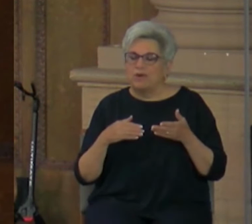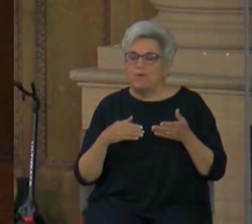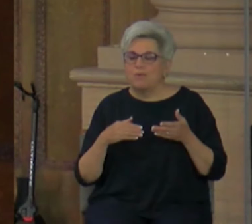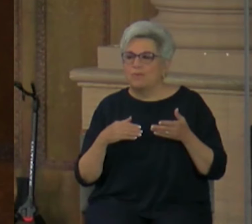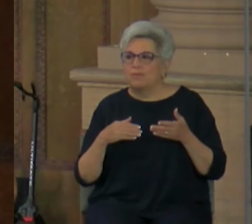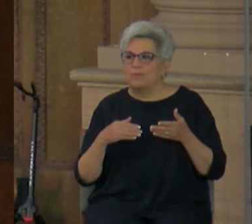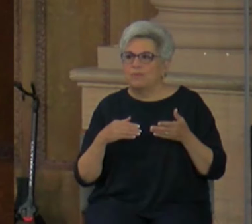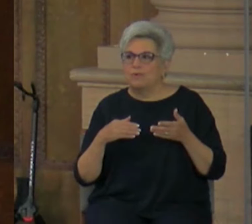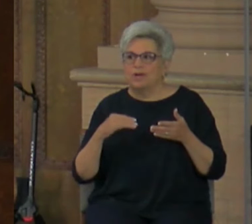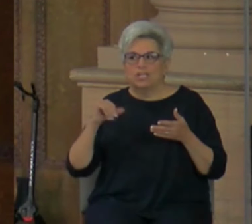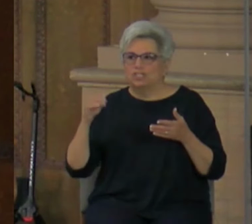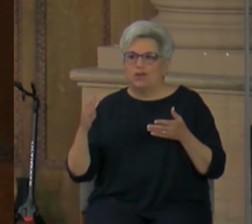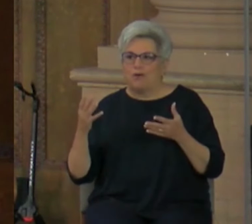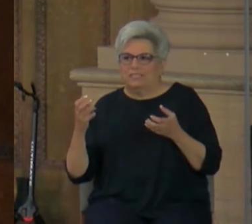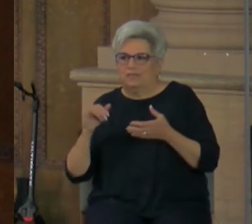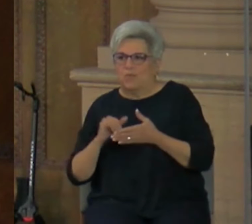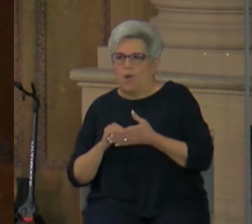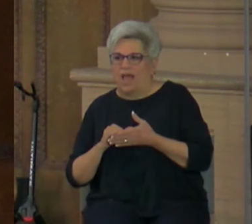Jesus willingly took it on.